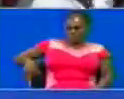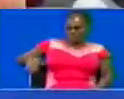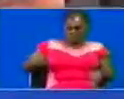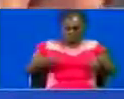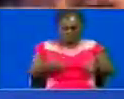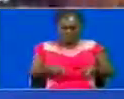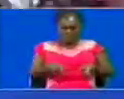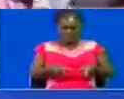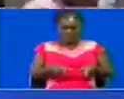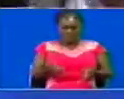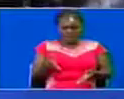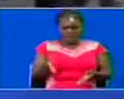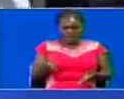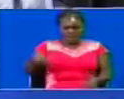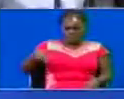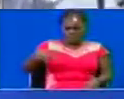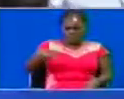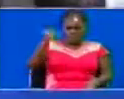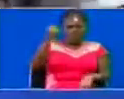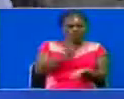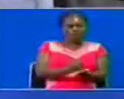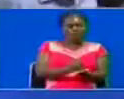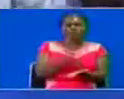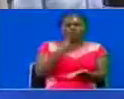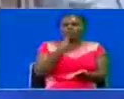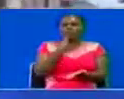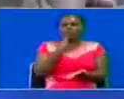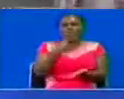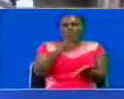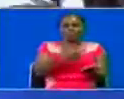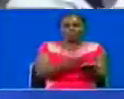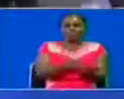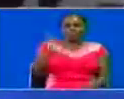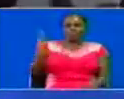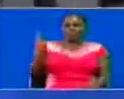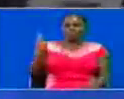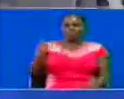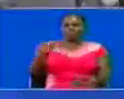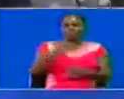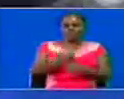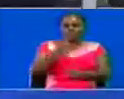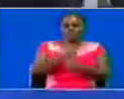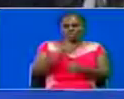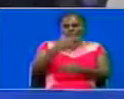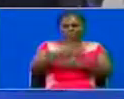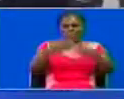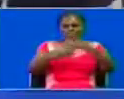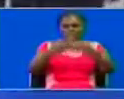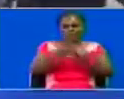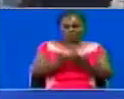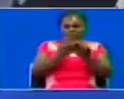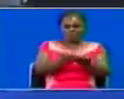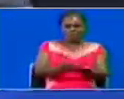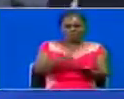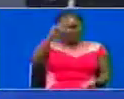licensing. The agents marched from their offices along Moi Avenue to Uhuru na Kazi building, where they handed over their petition to the